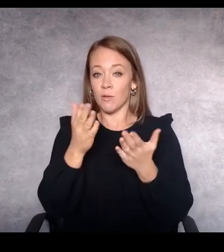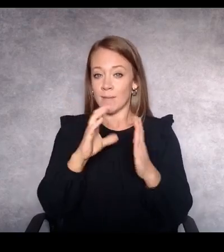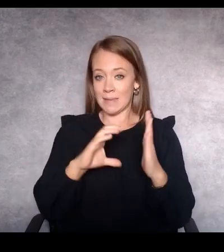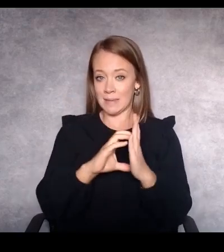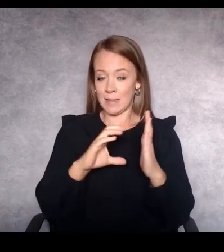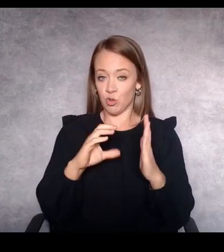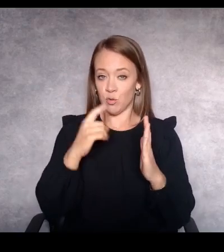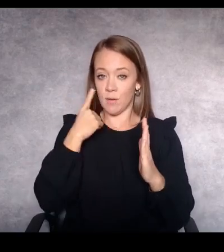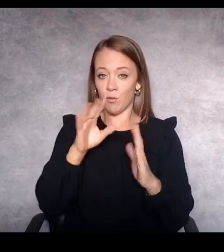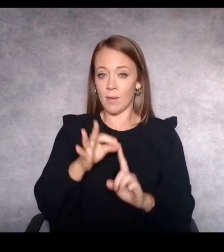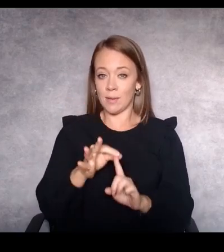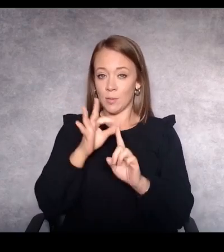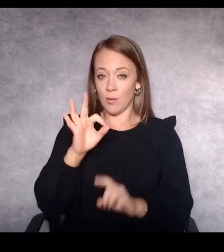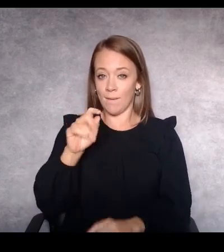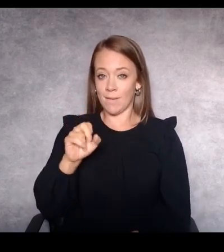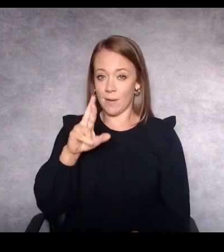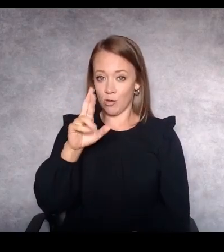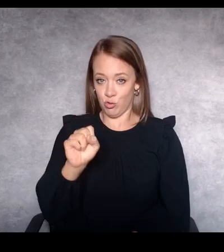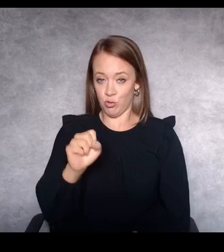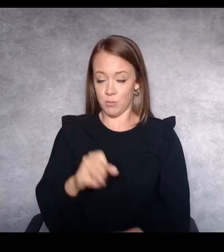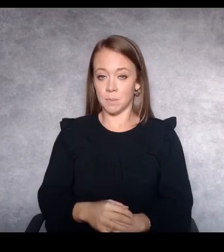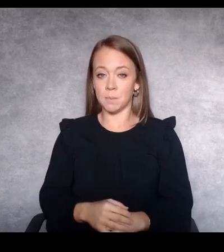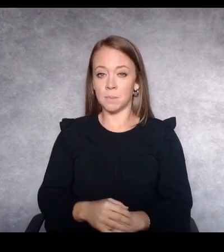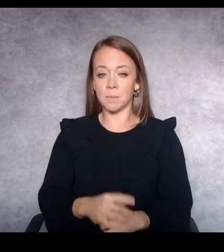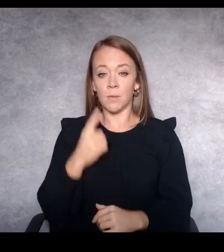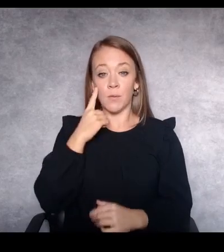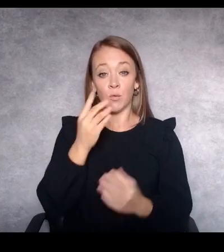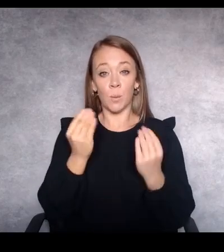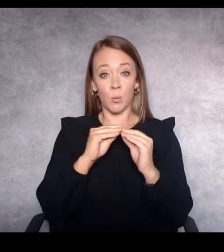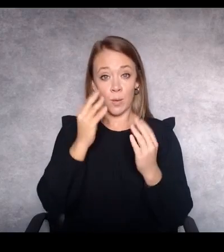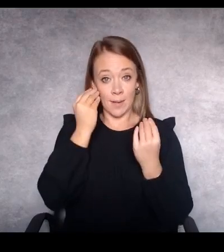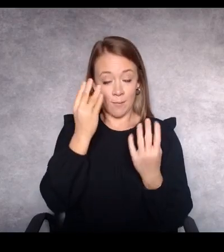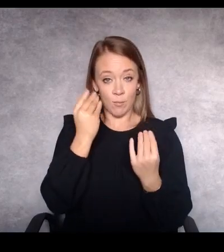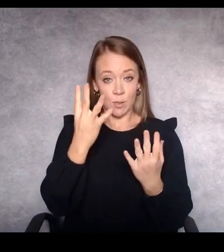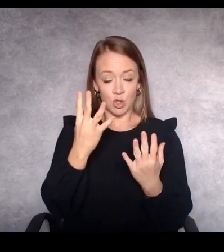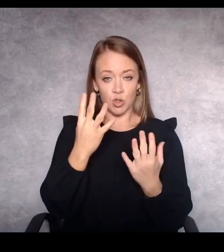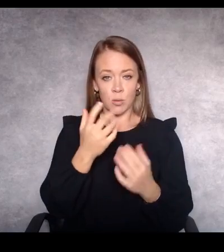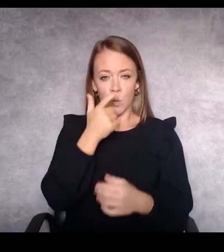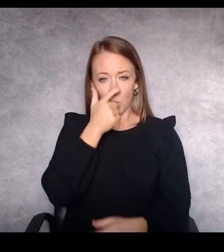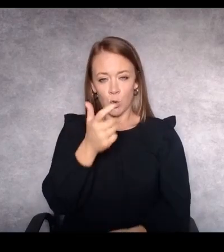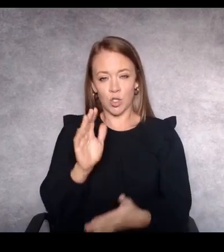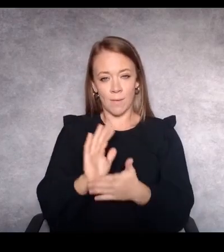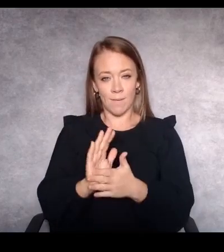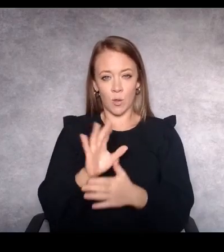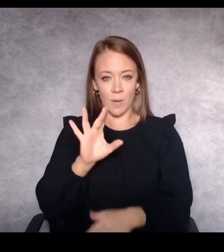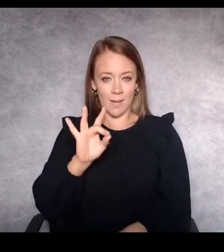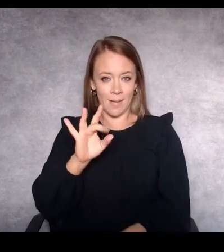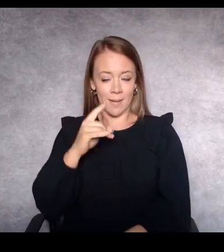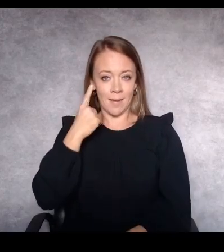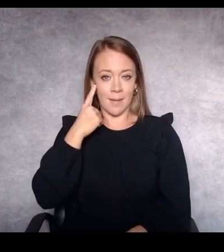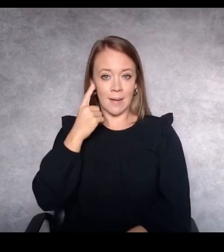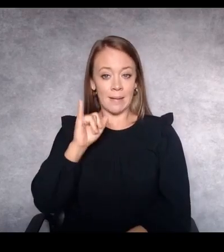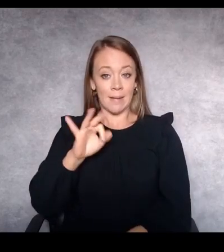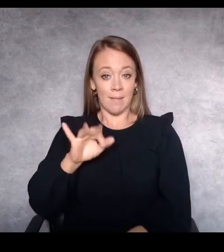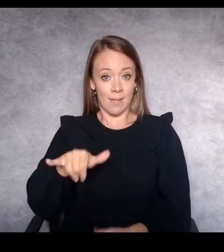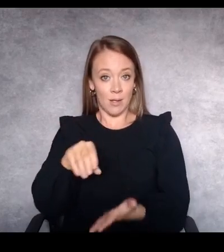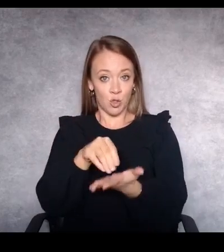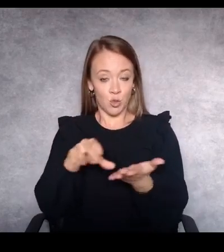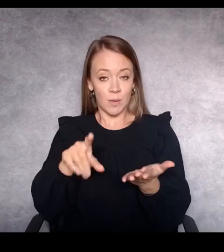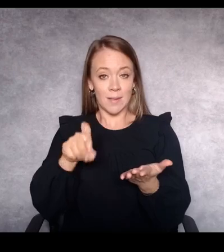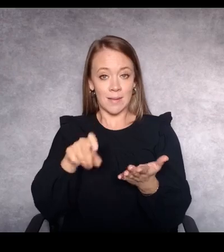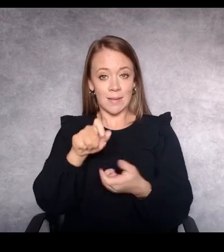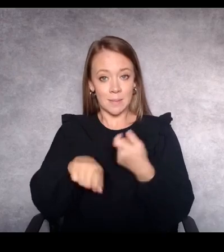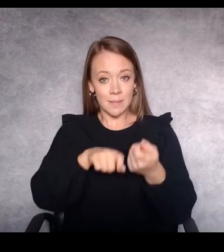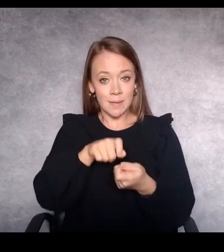section of the special factors as well. For more information, see video 8 on the need for a particular device